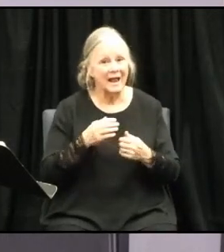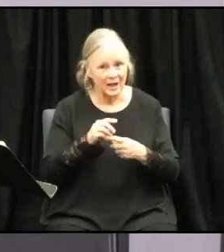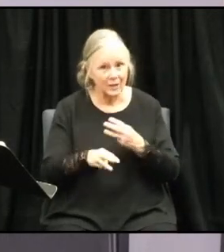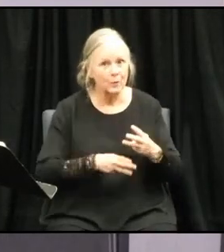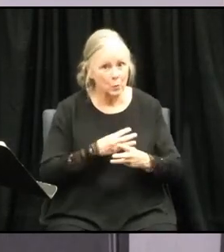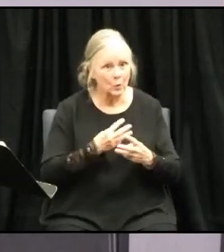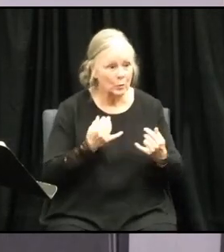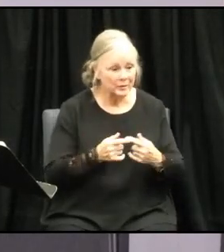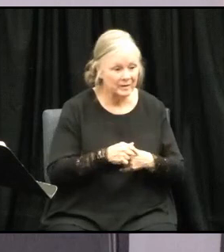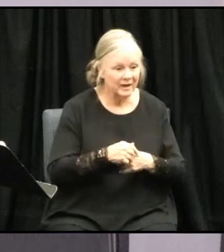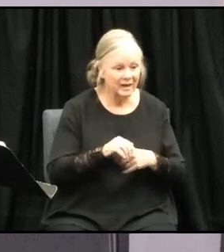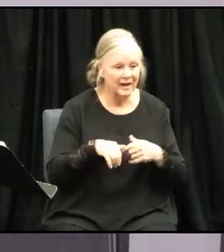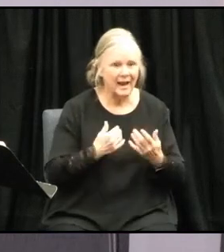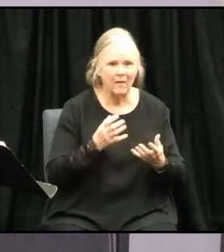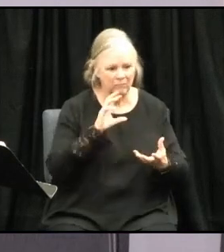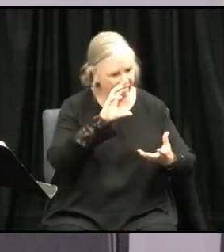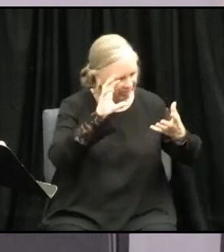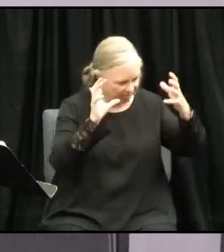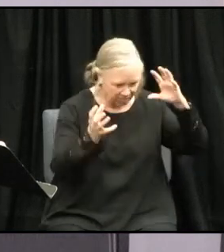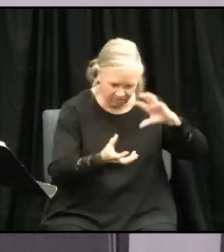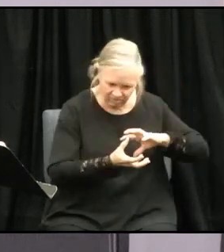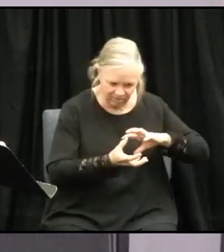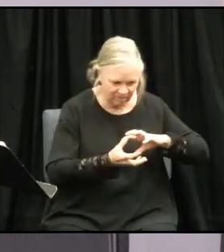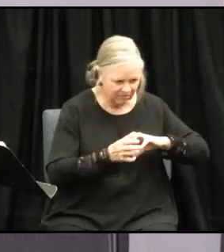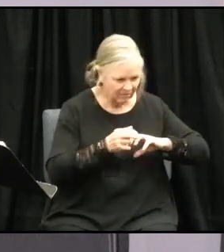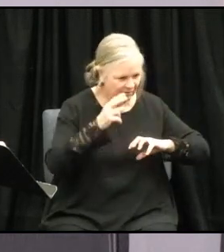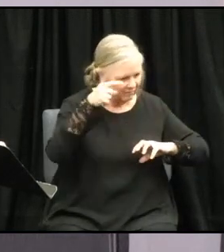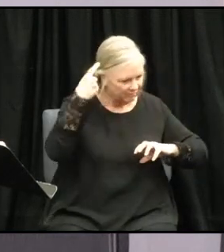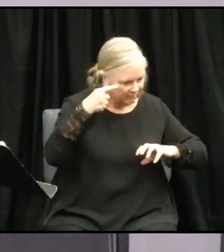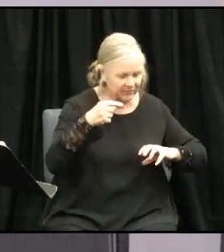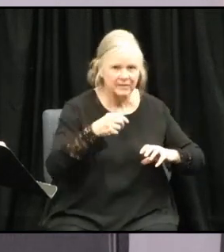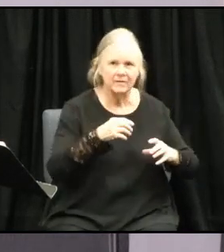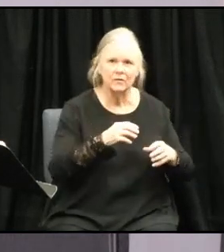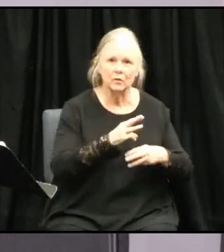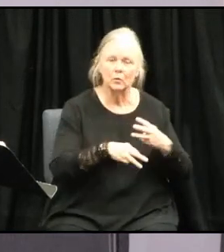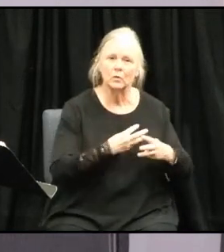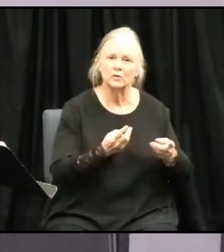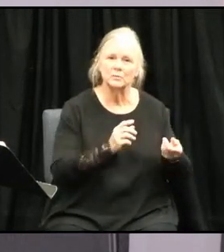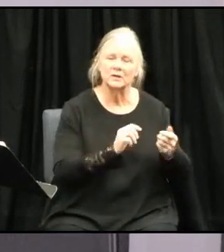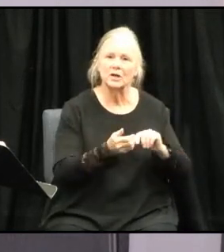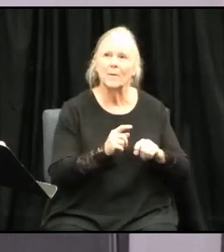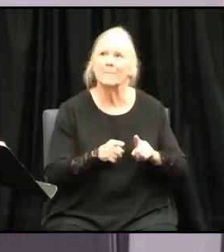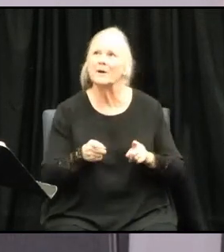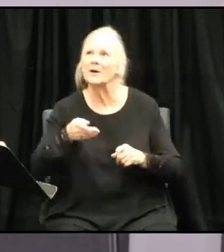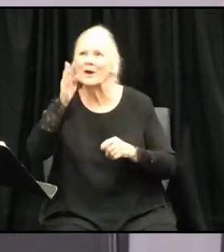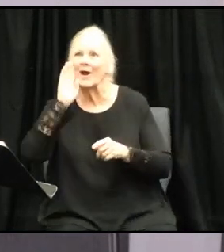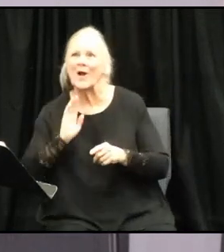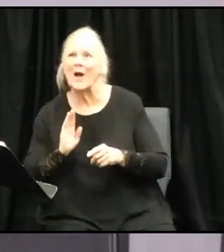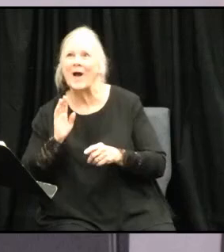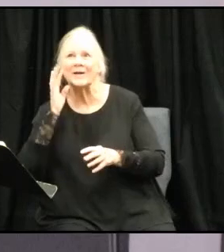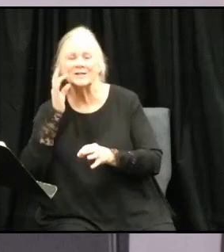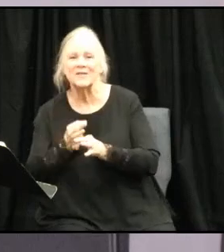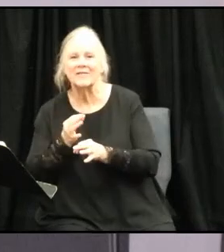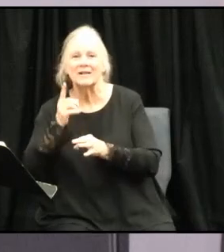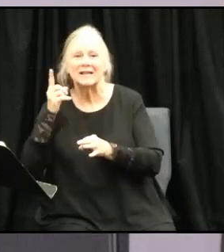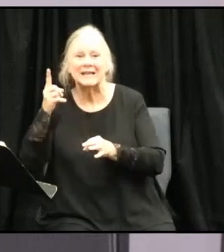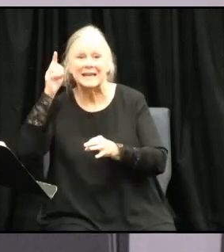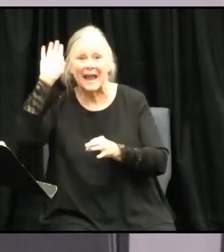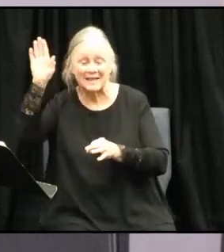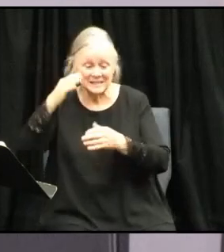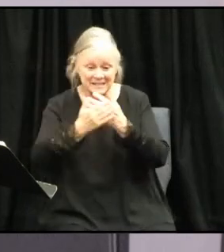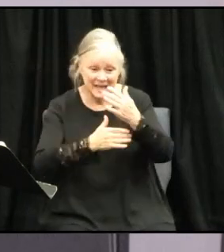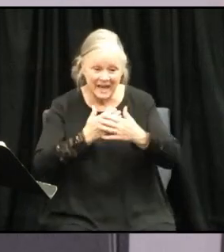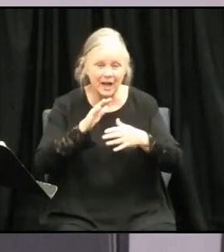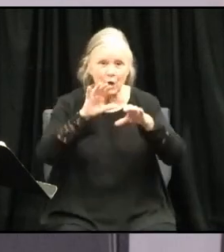become. God is faithful. God loves you with an everlasting love. God has His hand on your life as a